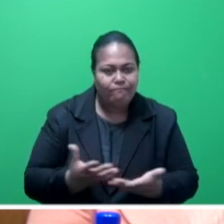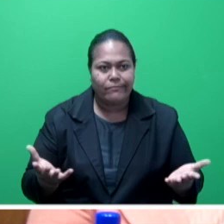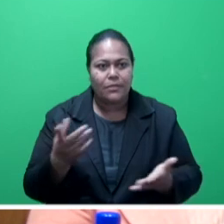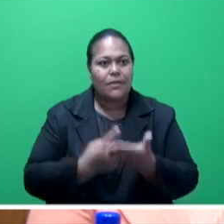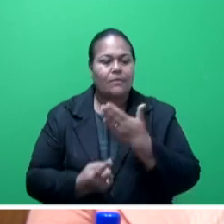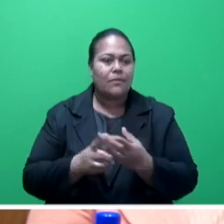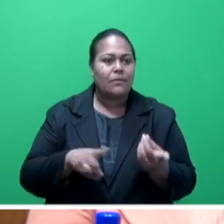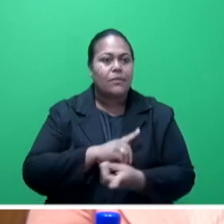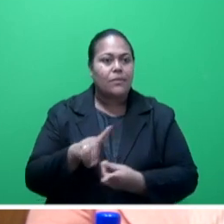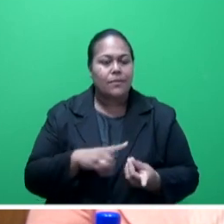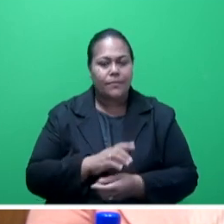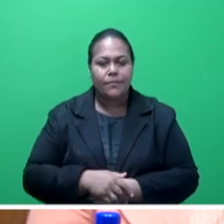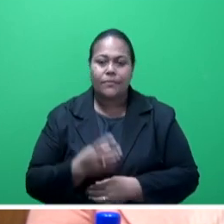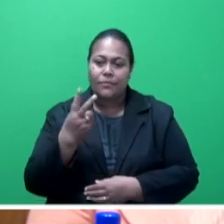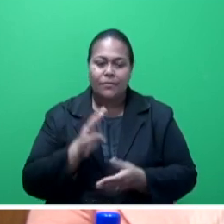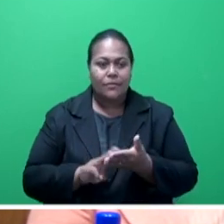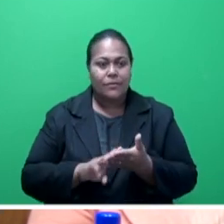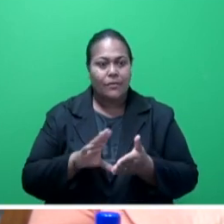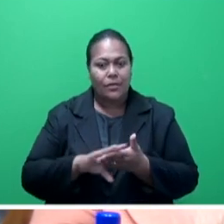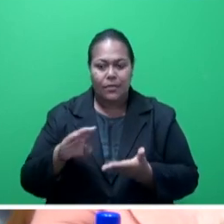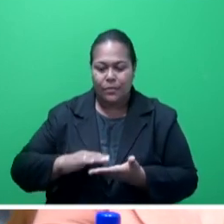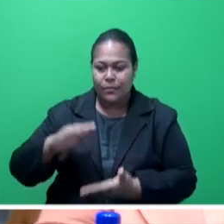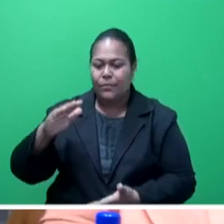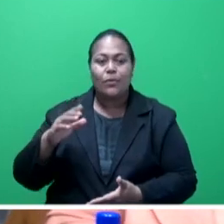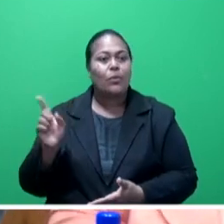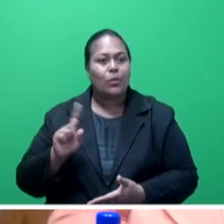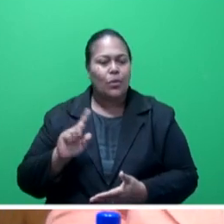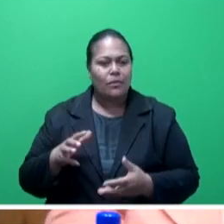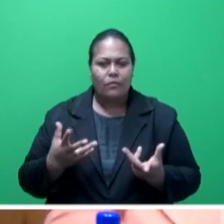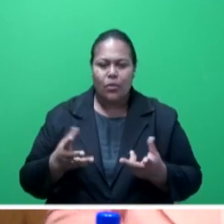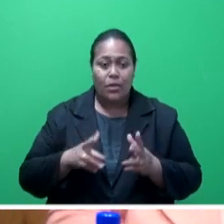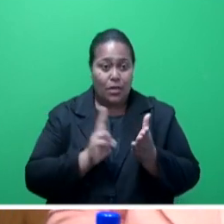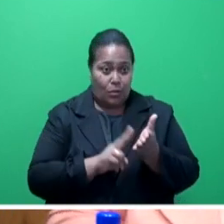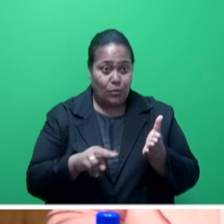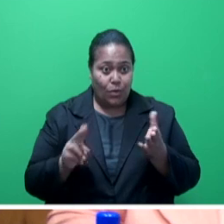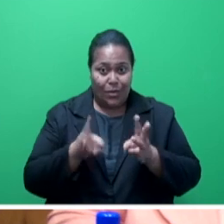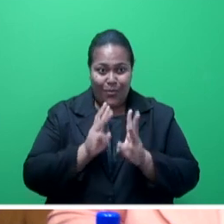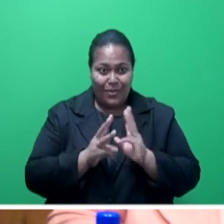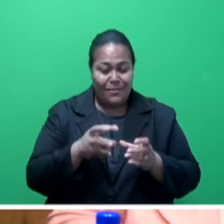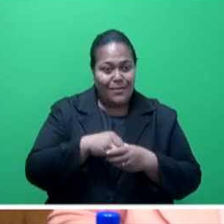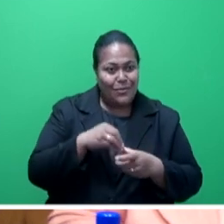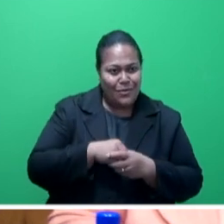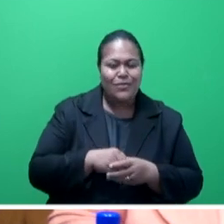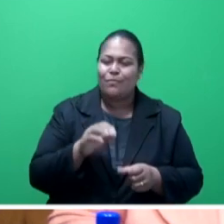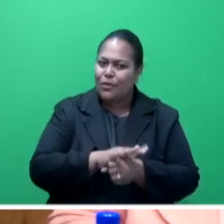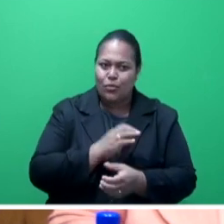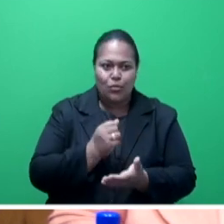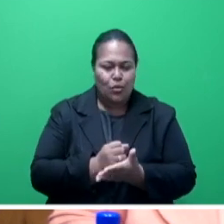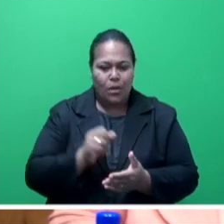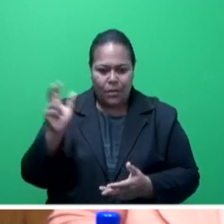disaster. The $2 million upgrade of the Nosori radar will improve forecasting and highlight areas of likely